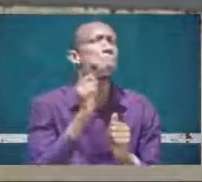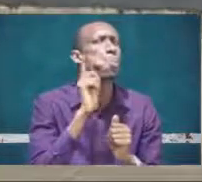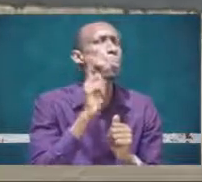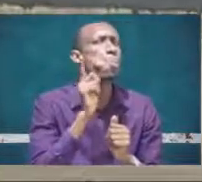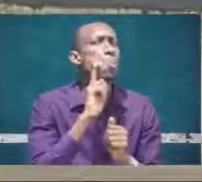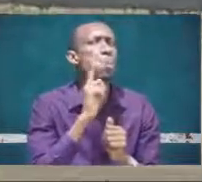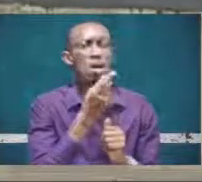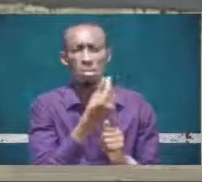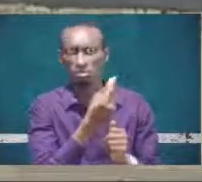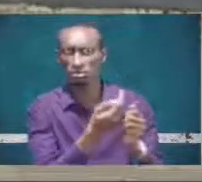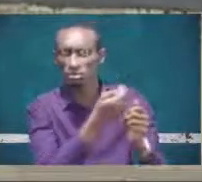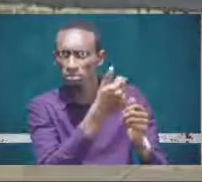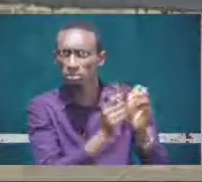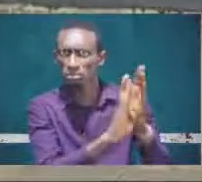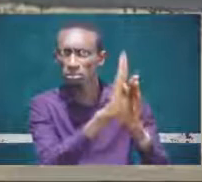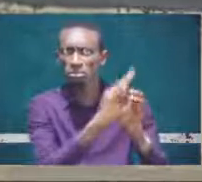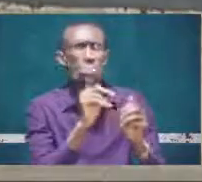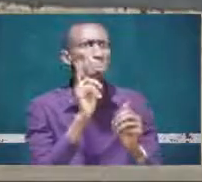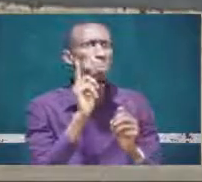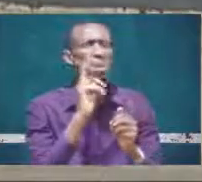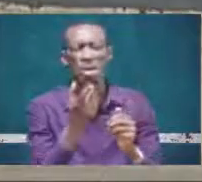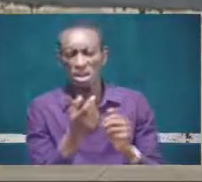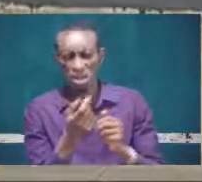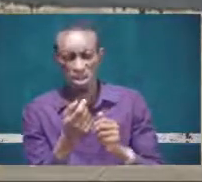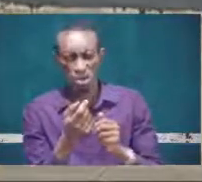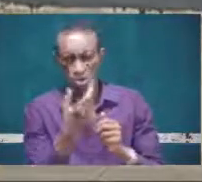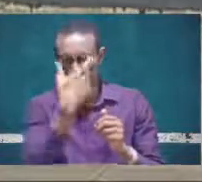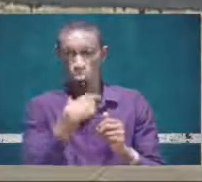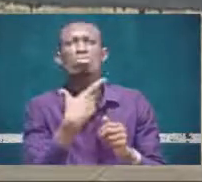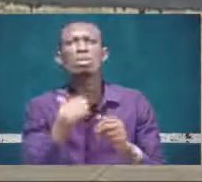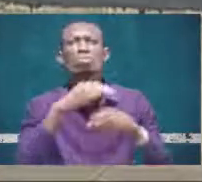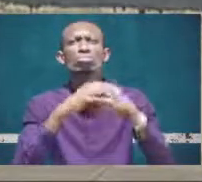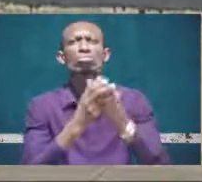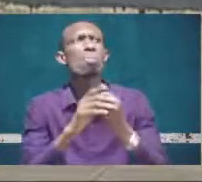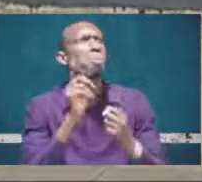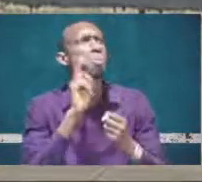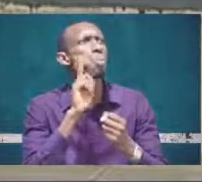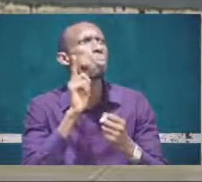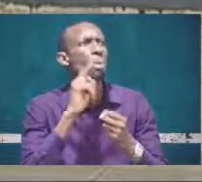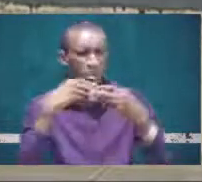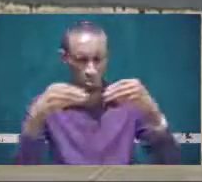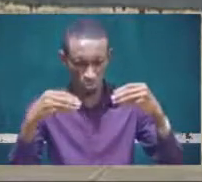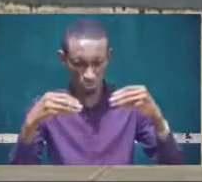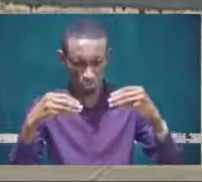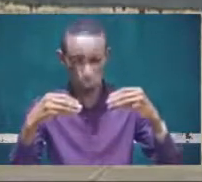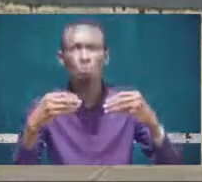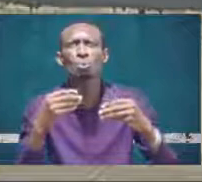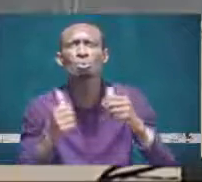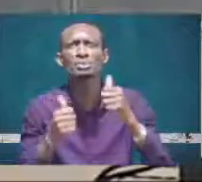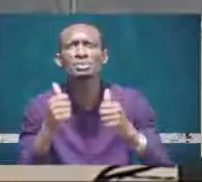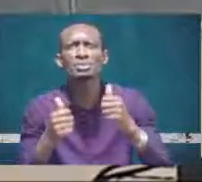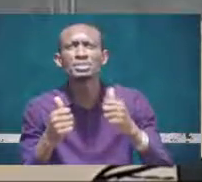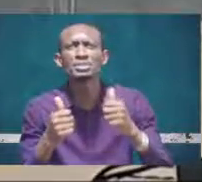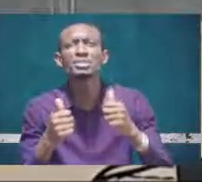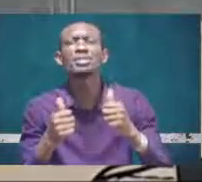used in which raw materials do we use in the production of sweets or in the manufacture of sweets. There has been an